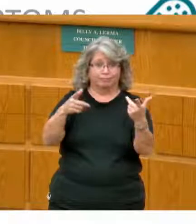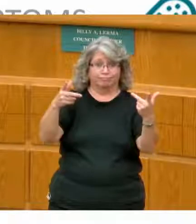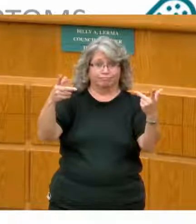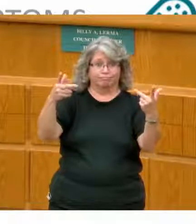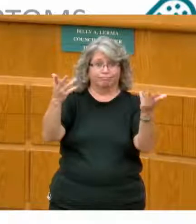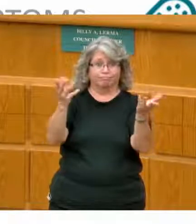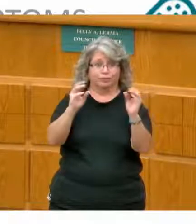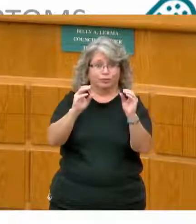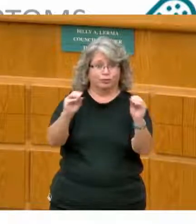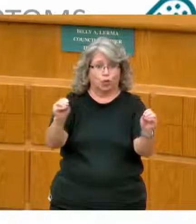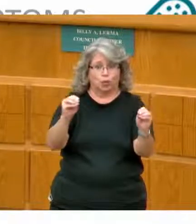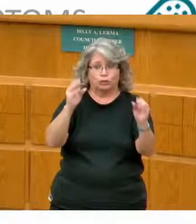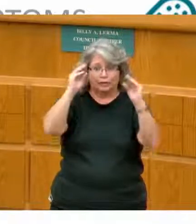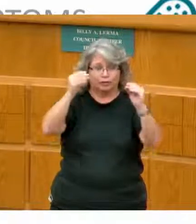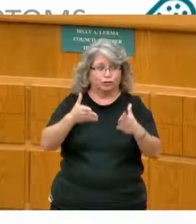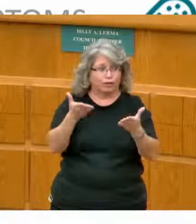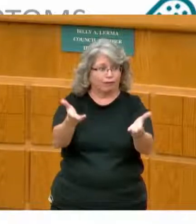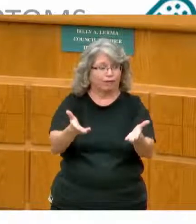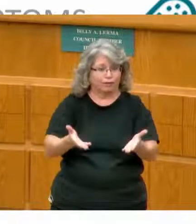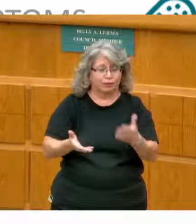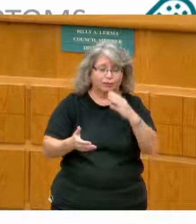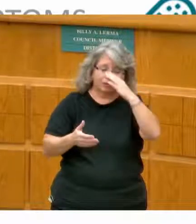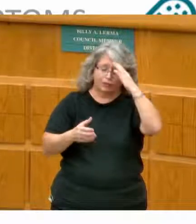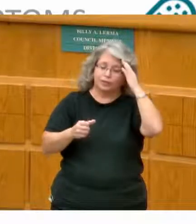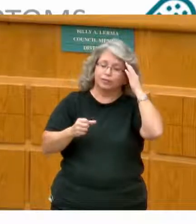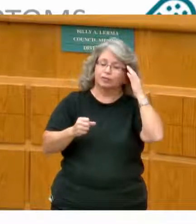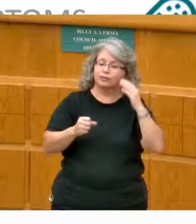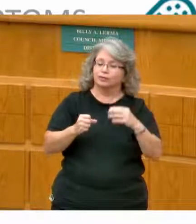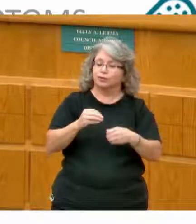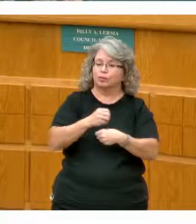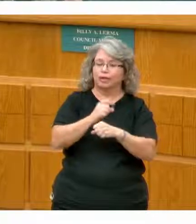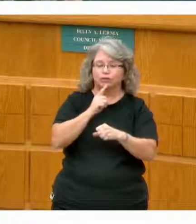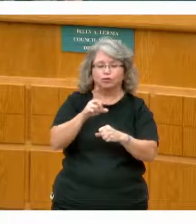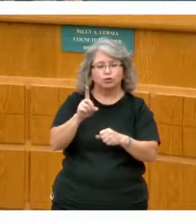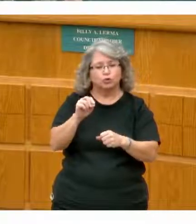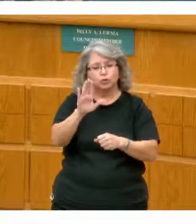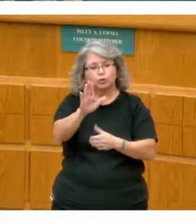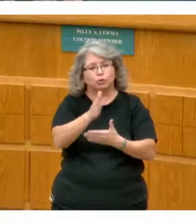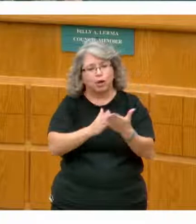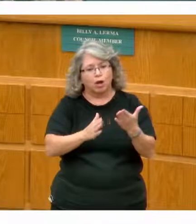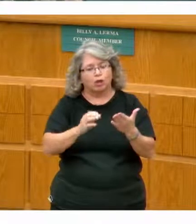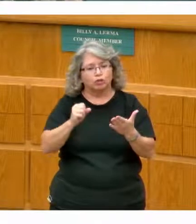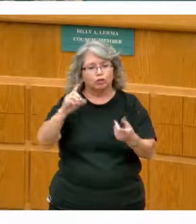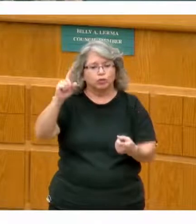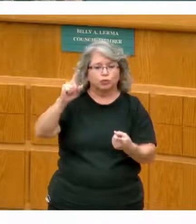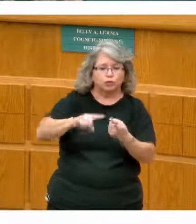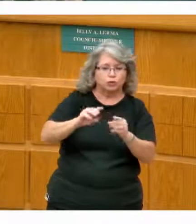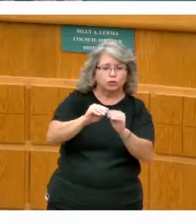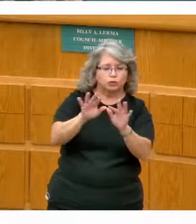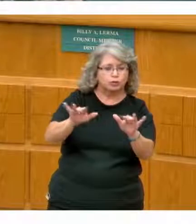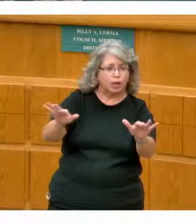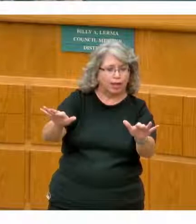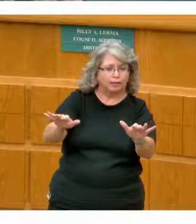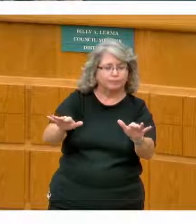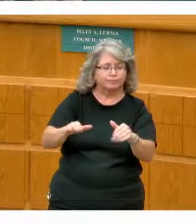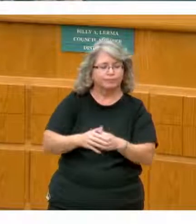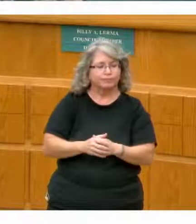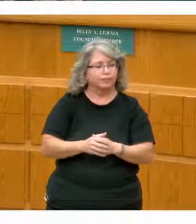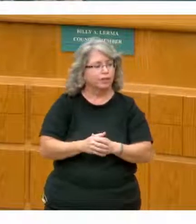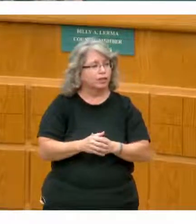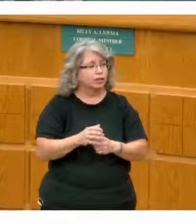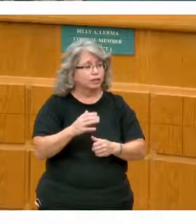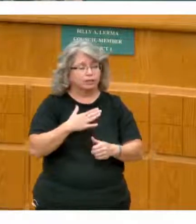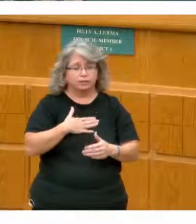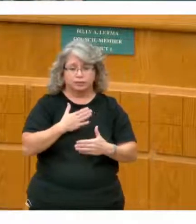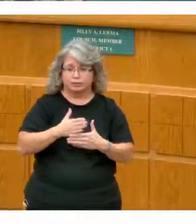reduce the transmission of COVID. With that, we'll go to a translation, and then the public health director, I